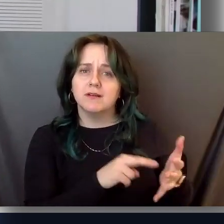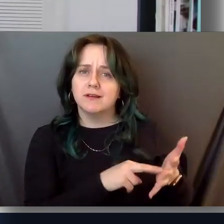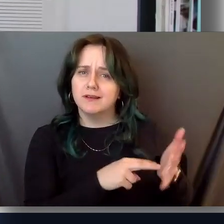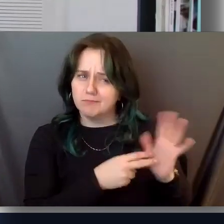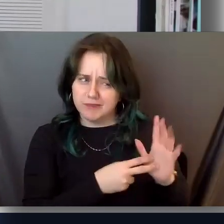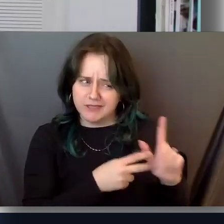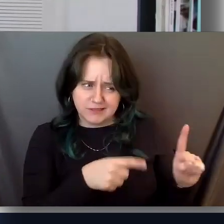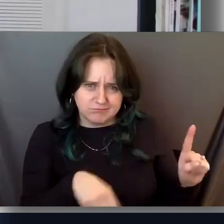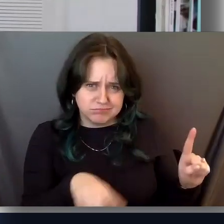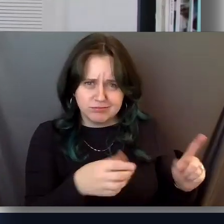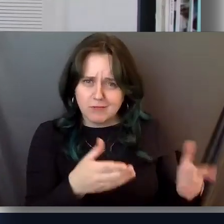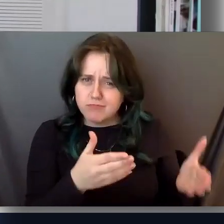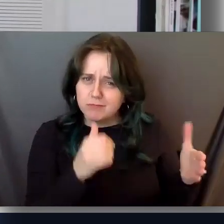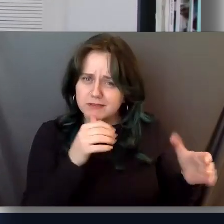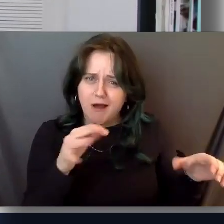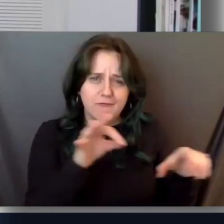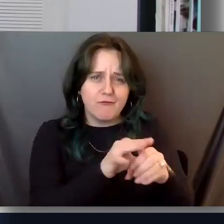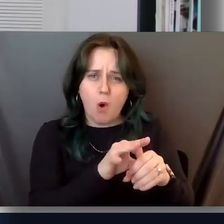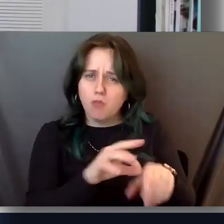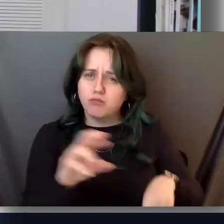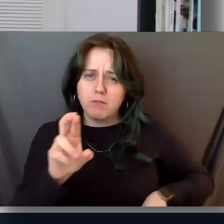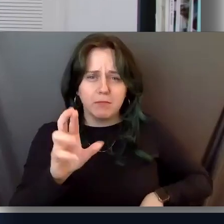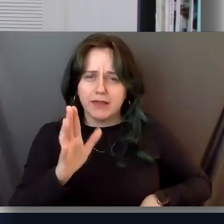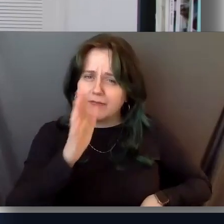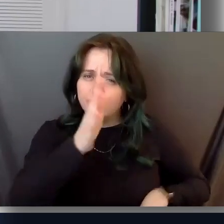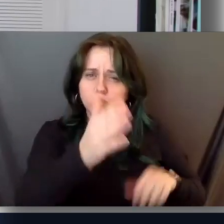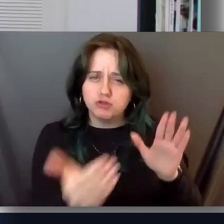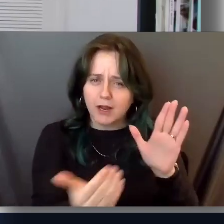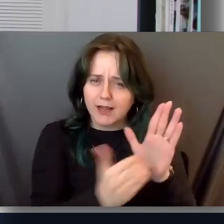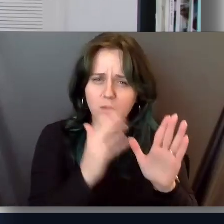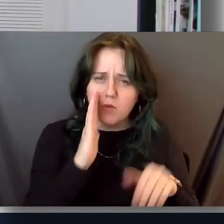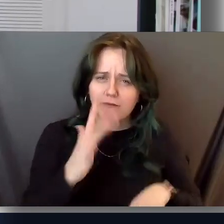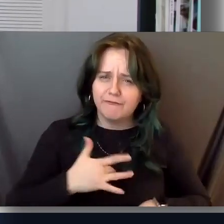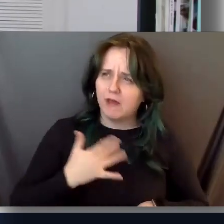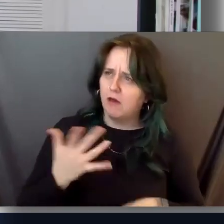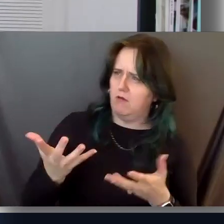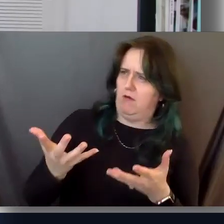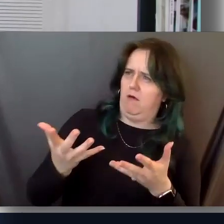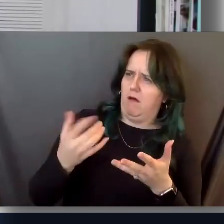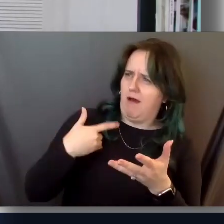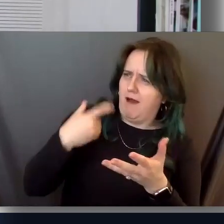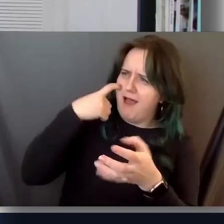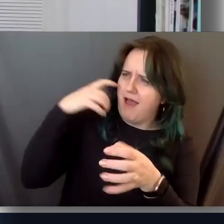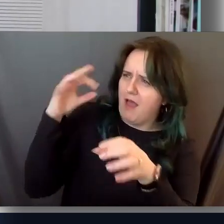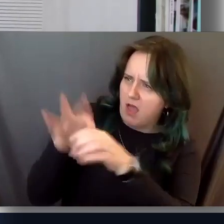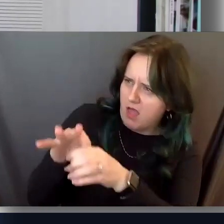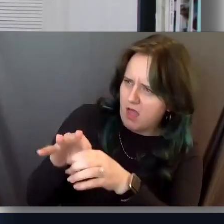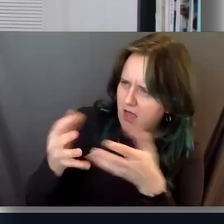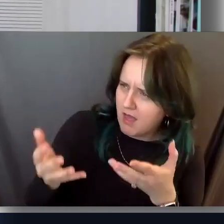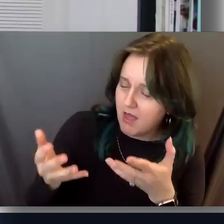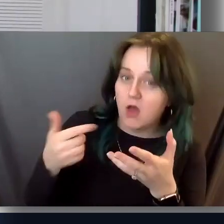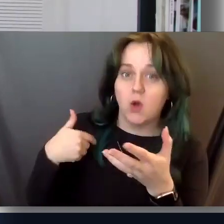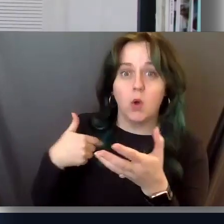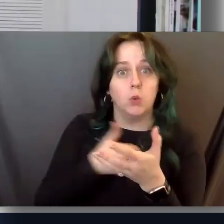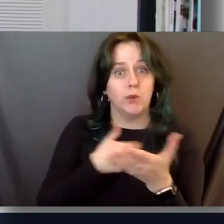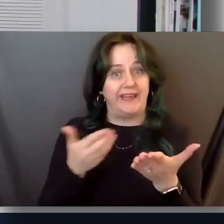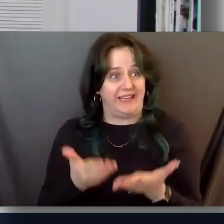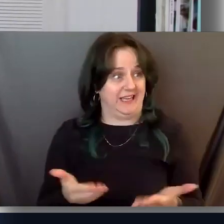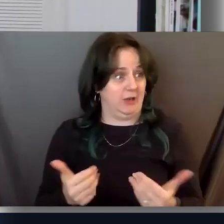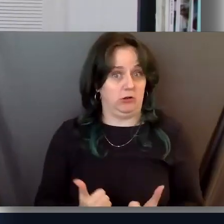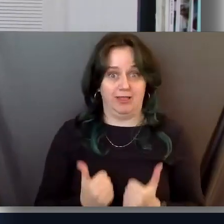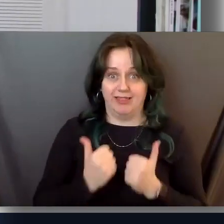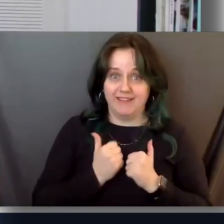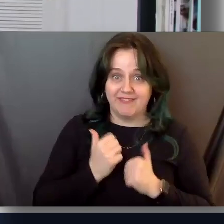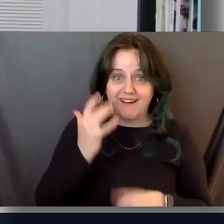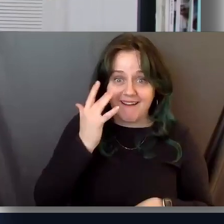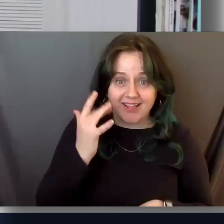to make them particularly sympathetic to voting Republican in the future. And again, we all live here in California, and